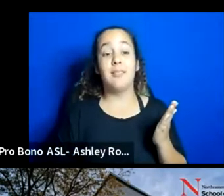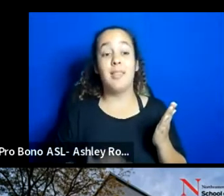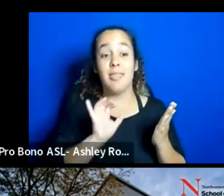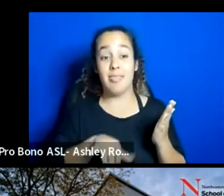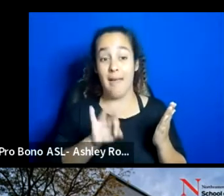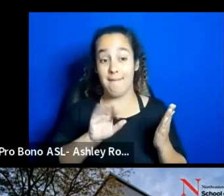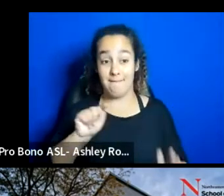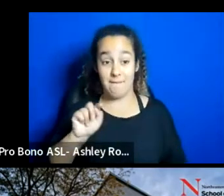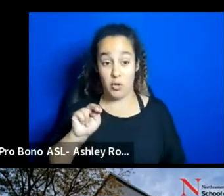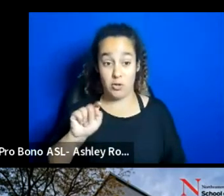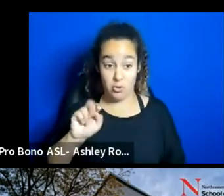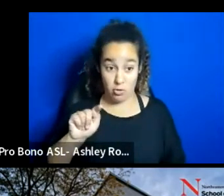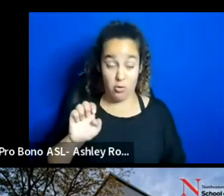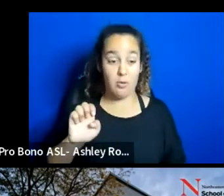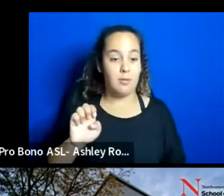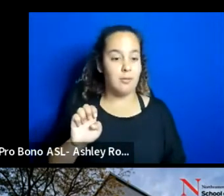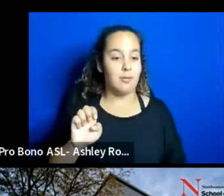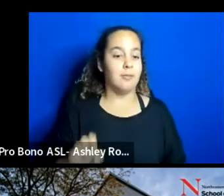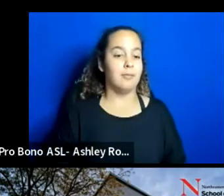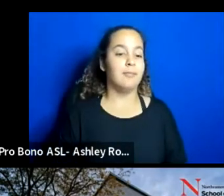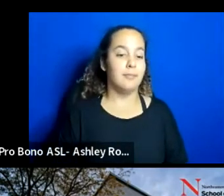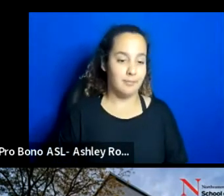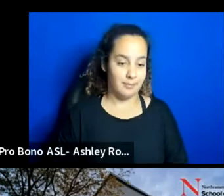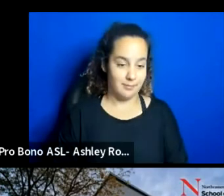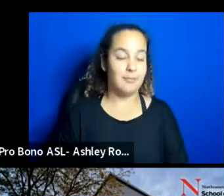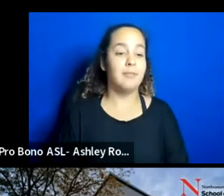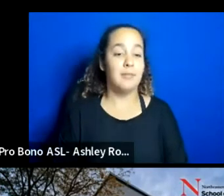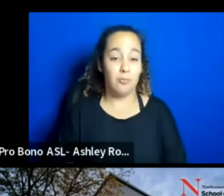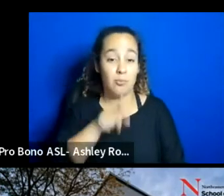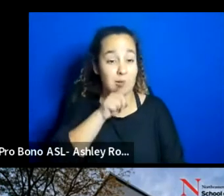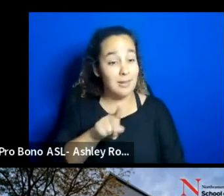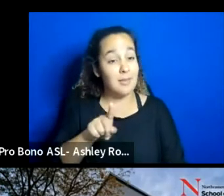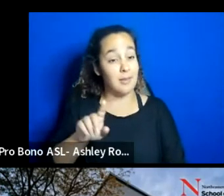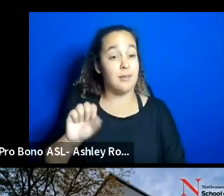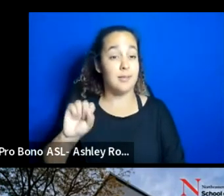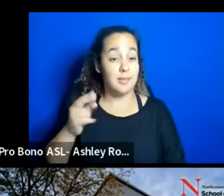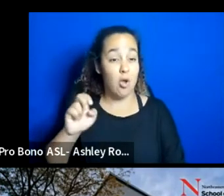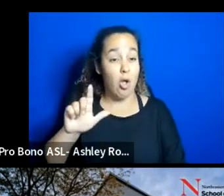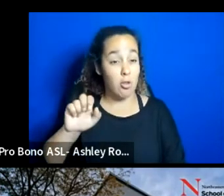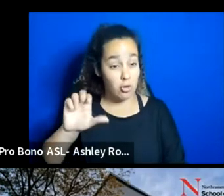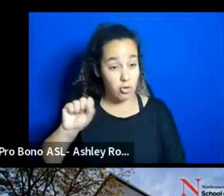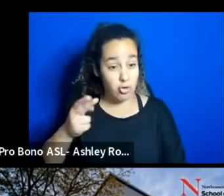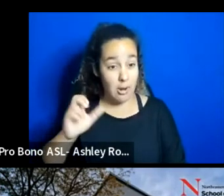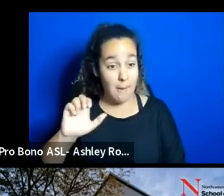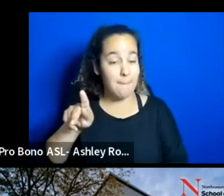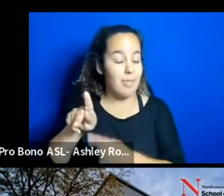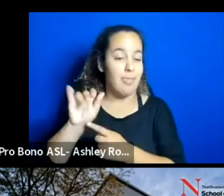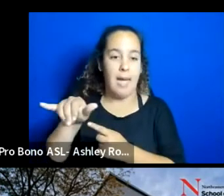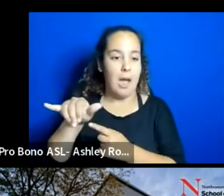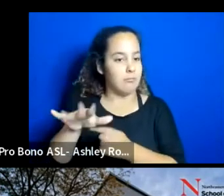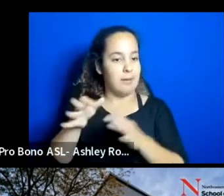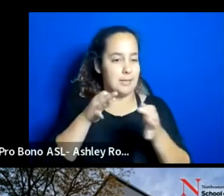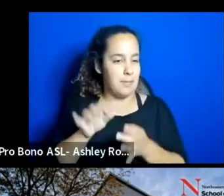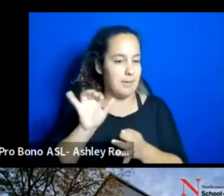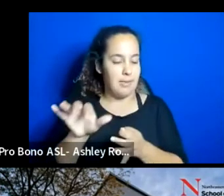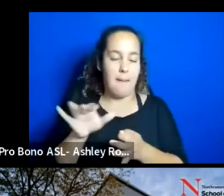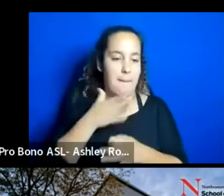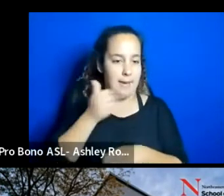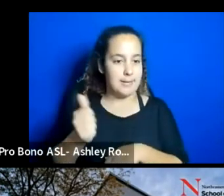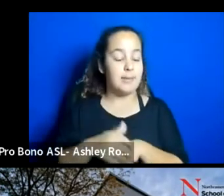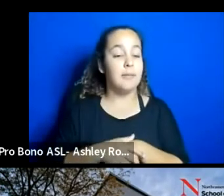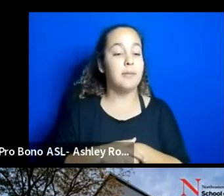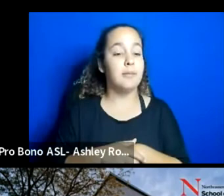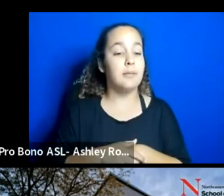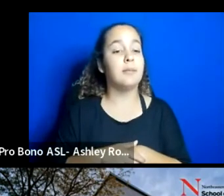That footnote for me reflects academic scholarship at its best. Thorough, interesting, and open to question. Did people